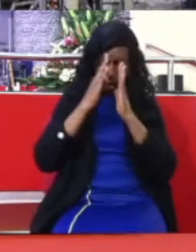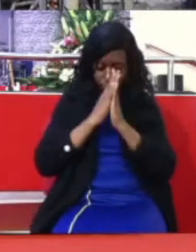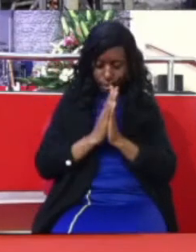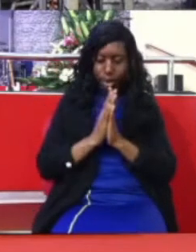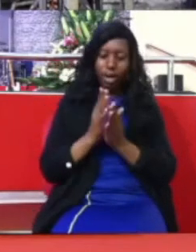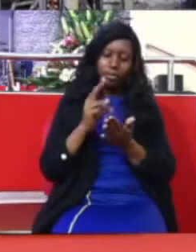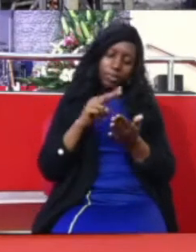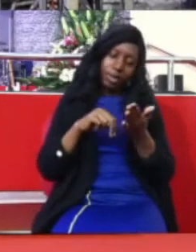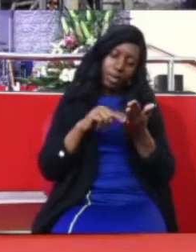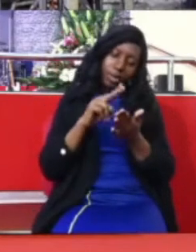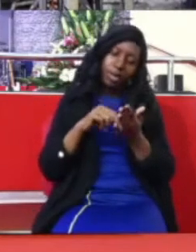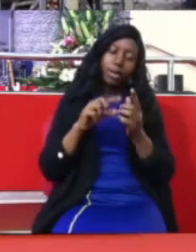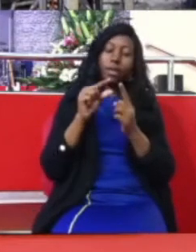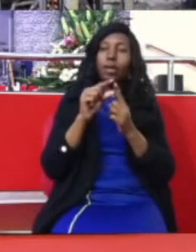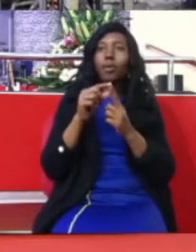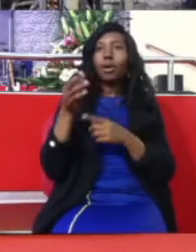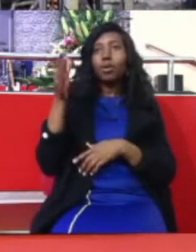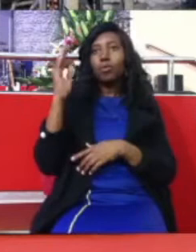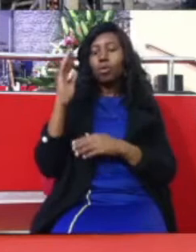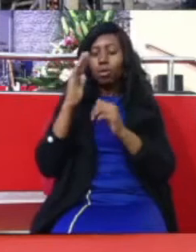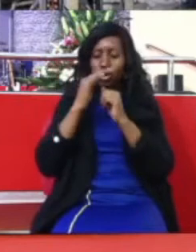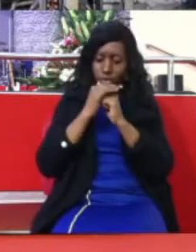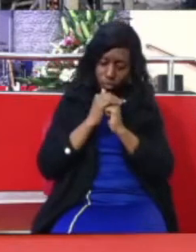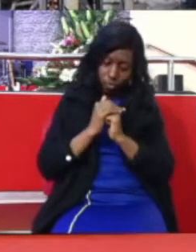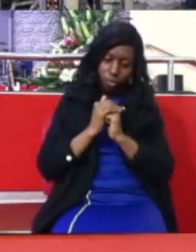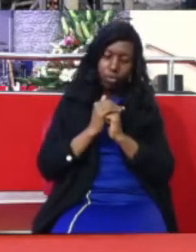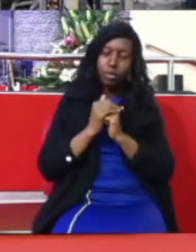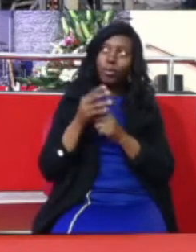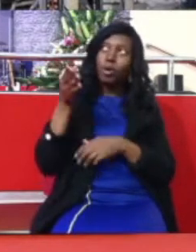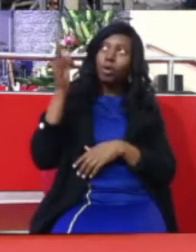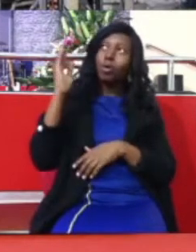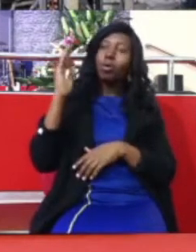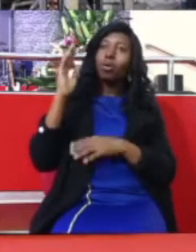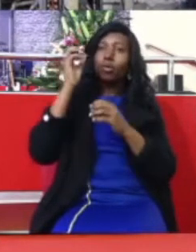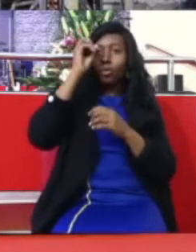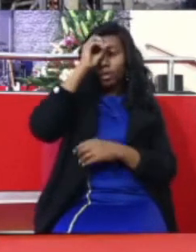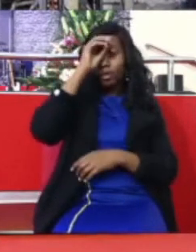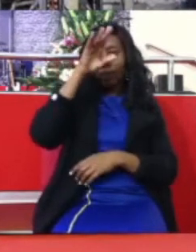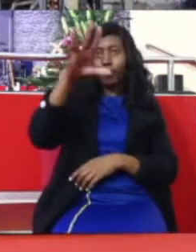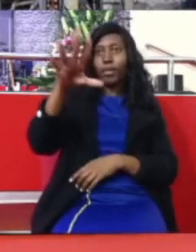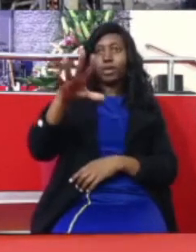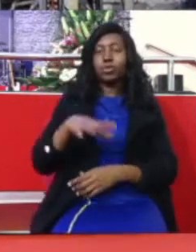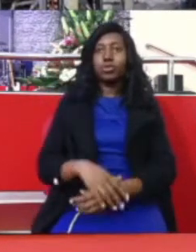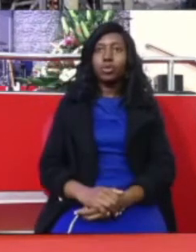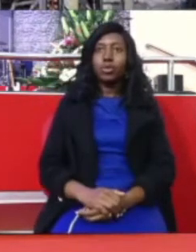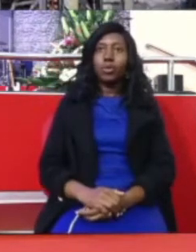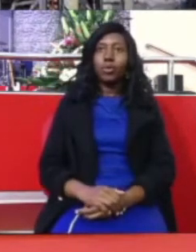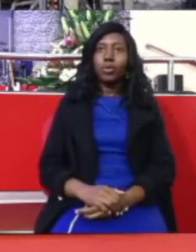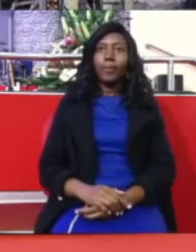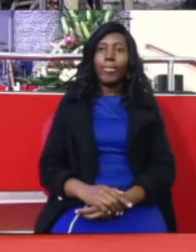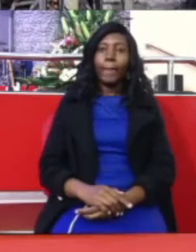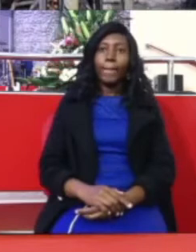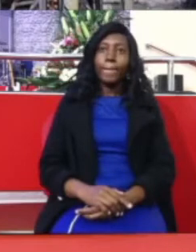God. You will launch in worship that God will surprise you even as you walk with him. I was